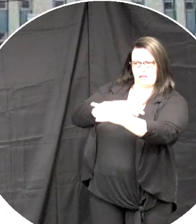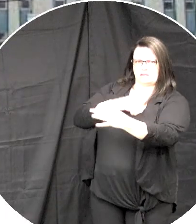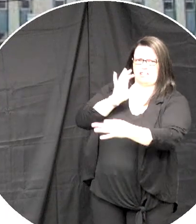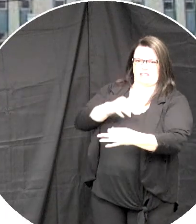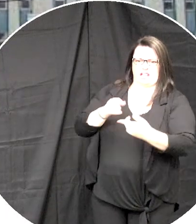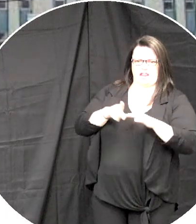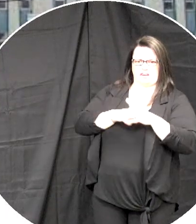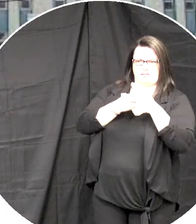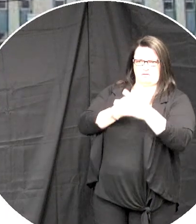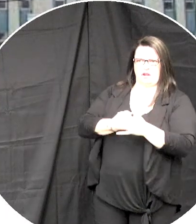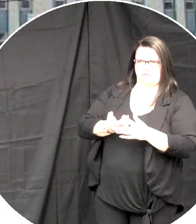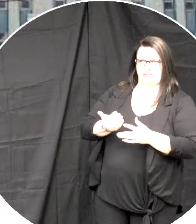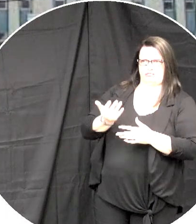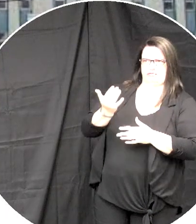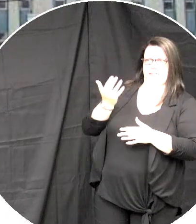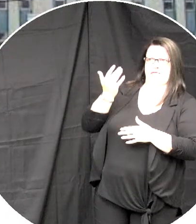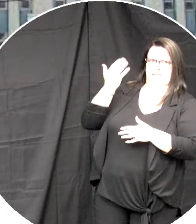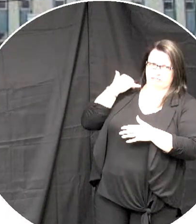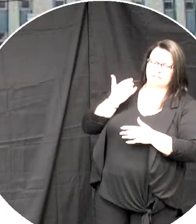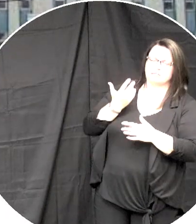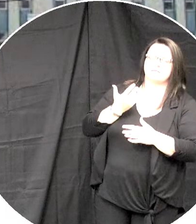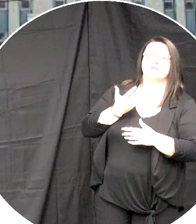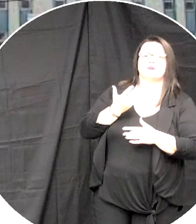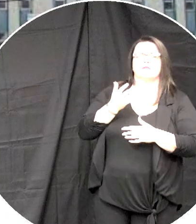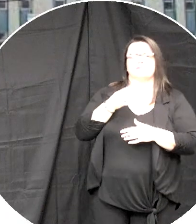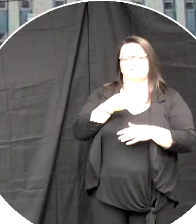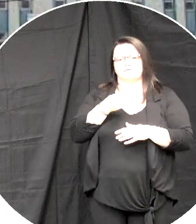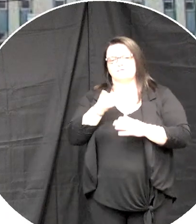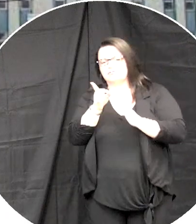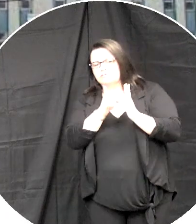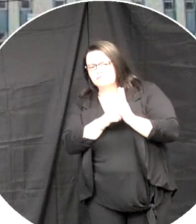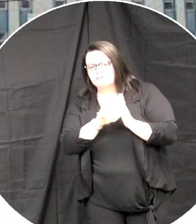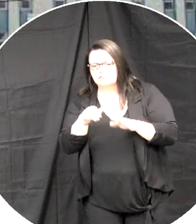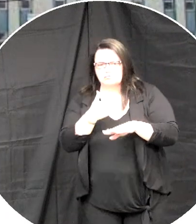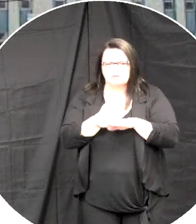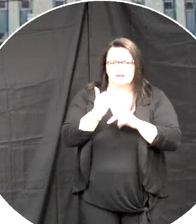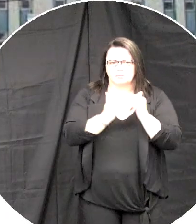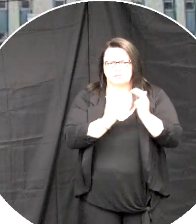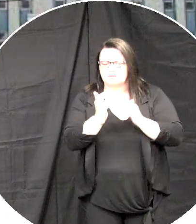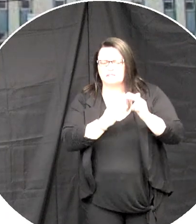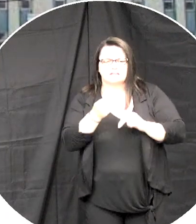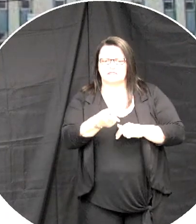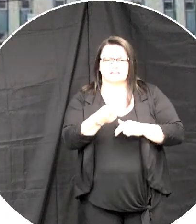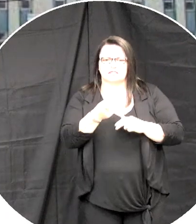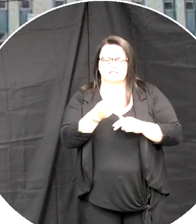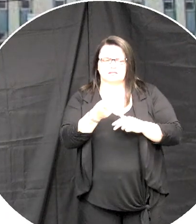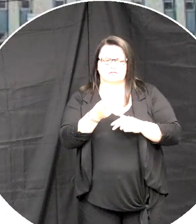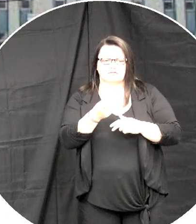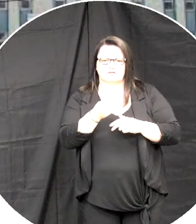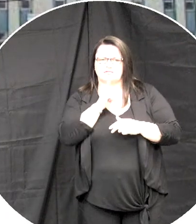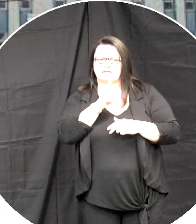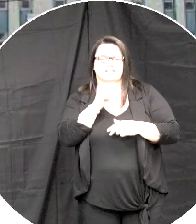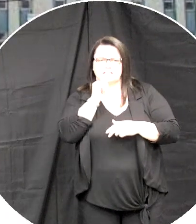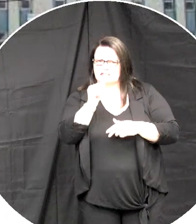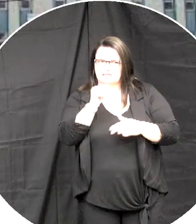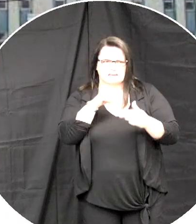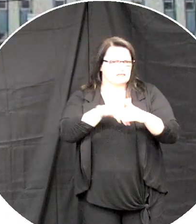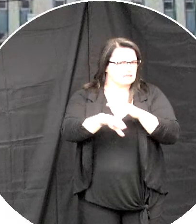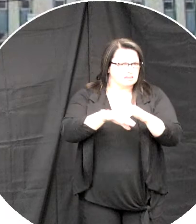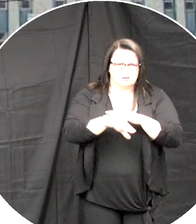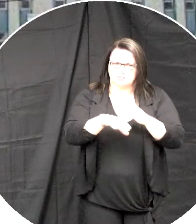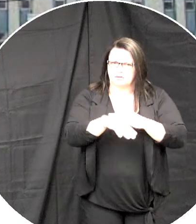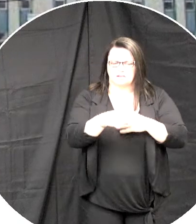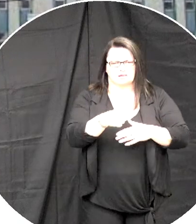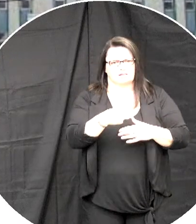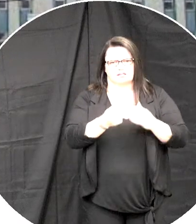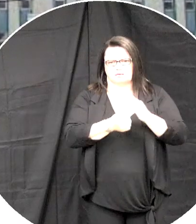as the previous school district. The layout and overall oversized building is really inaccessible in most